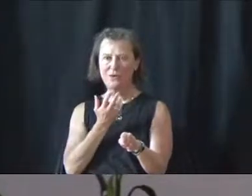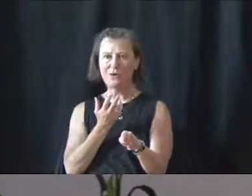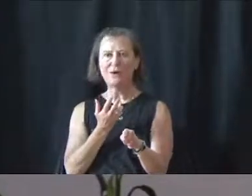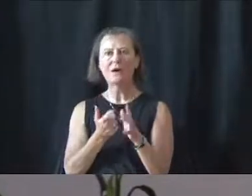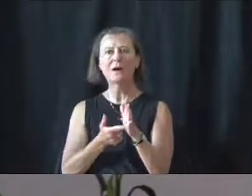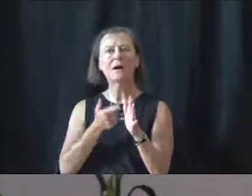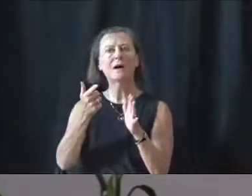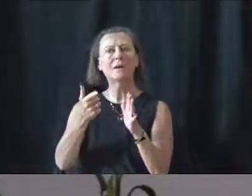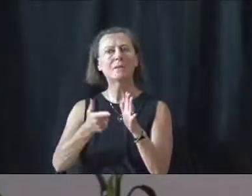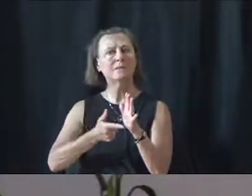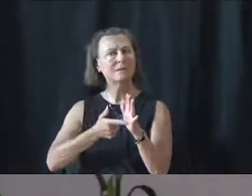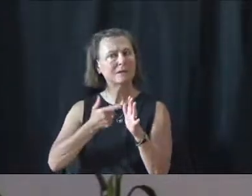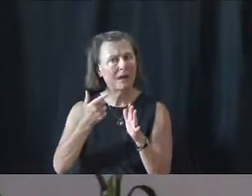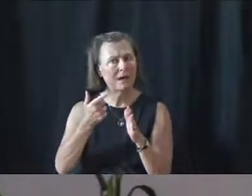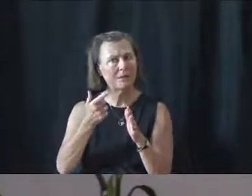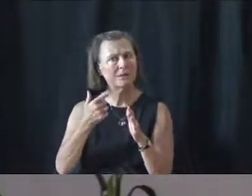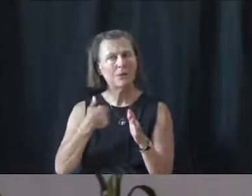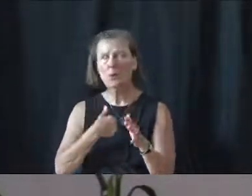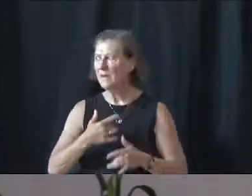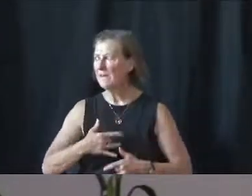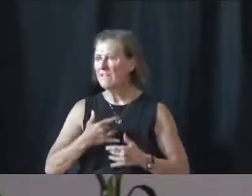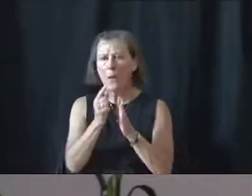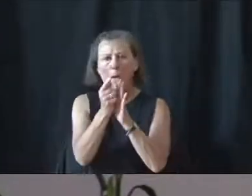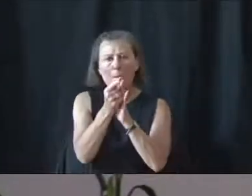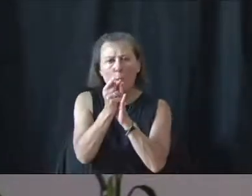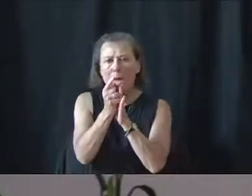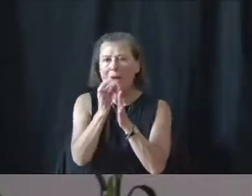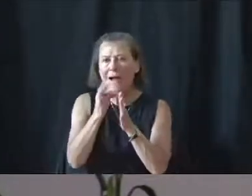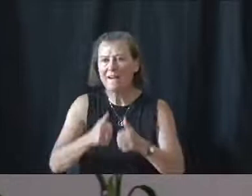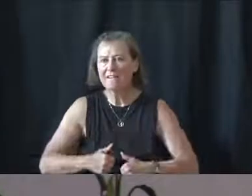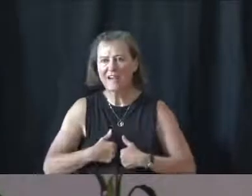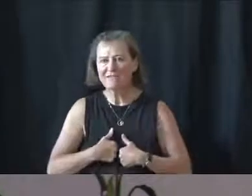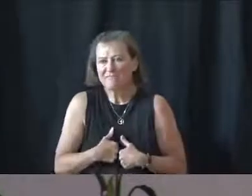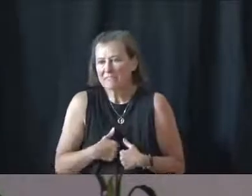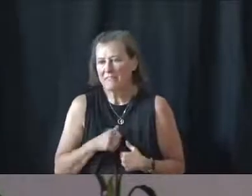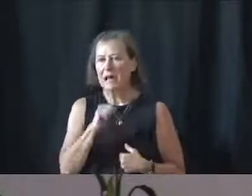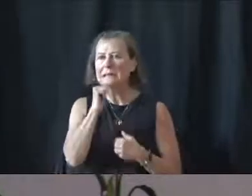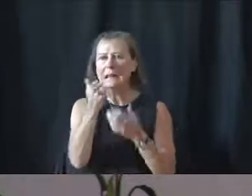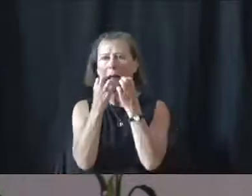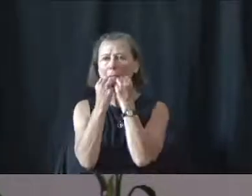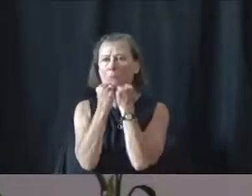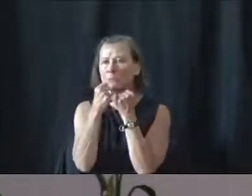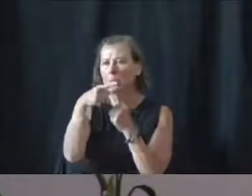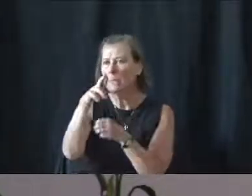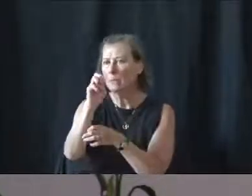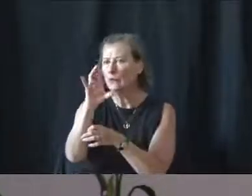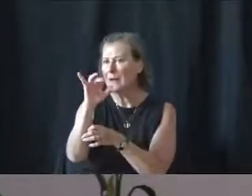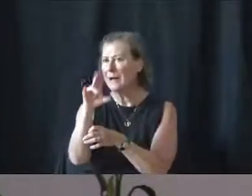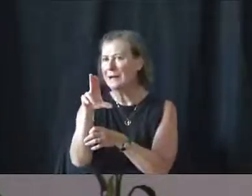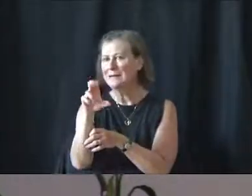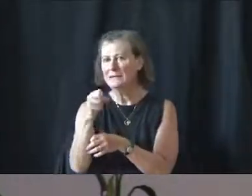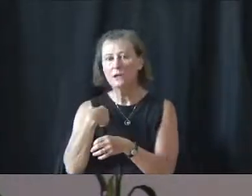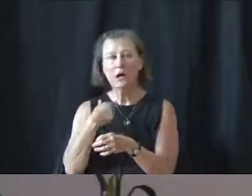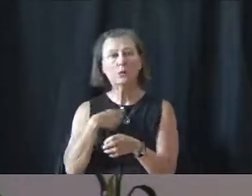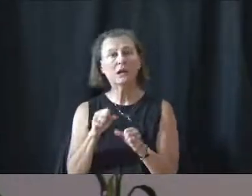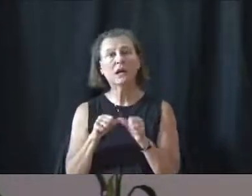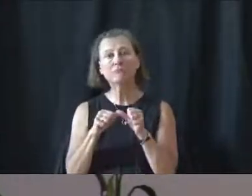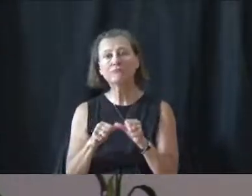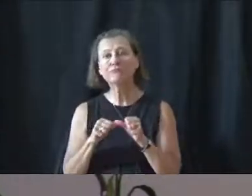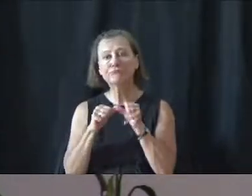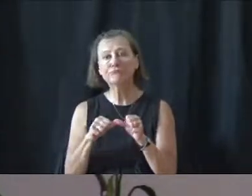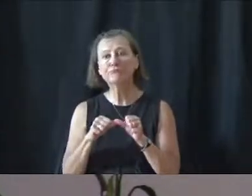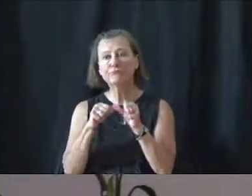life are not precious, as though we can go on attending indefinitely to